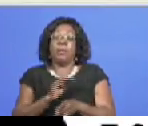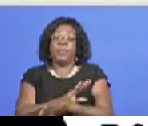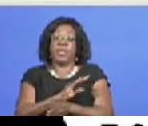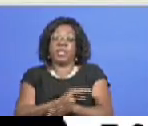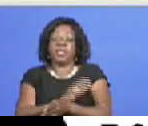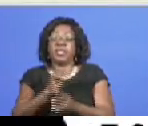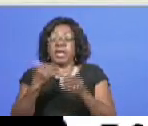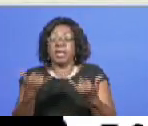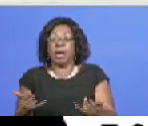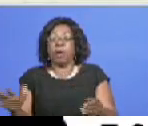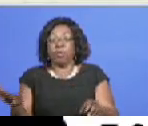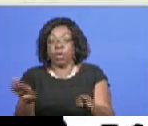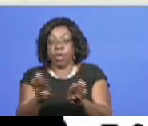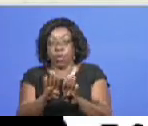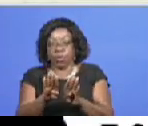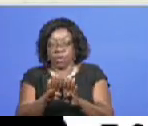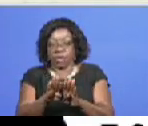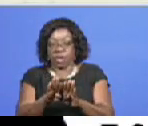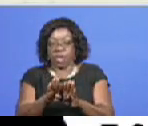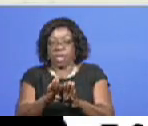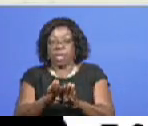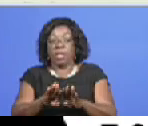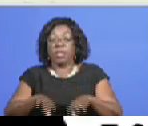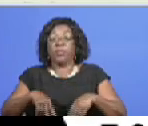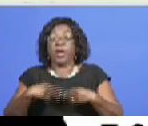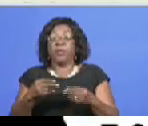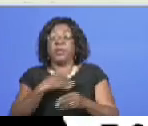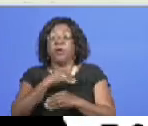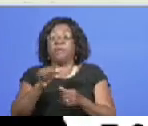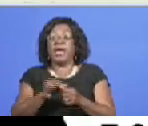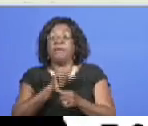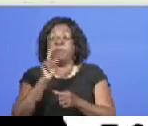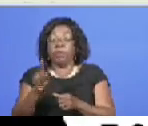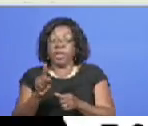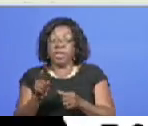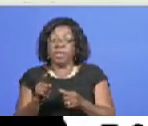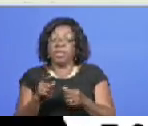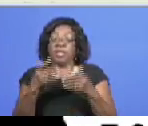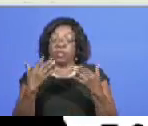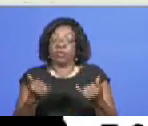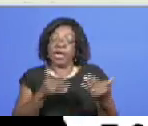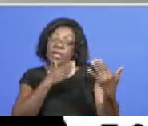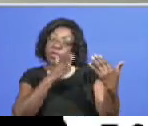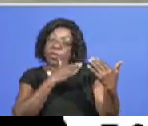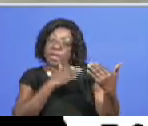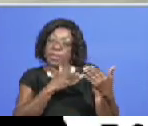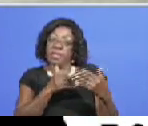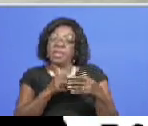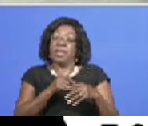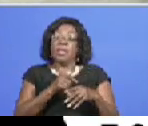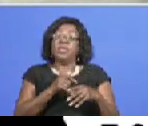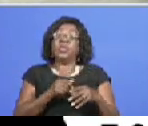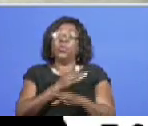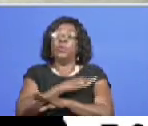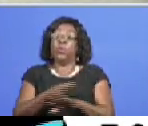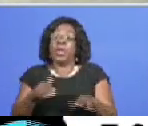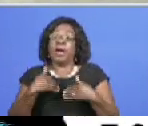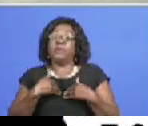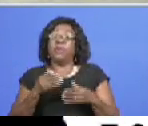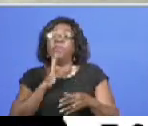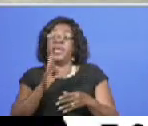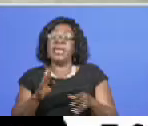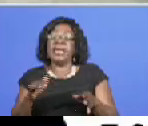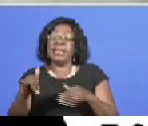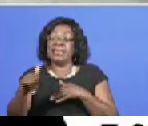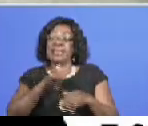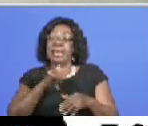for everybody is trying to limit large gatherings so that we don't put ourselves in the position that the other countries around the world are